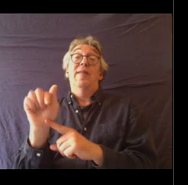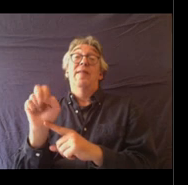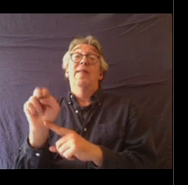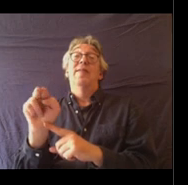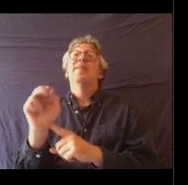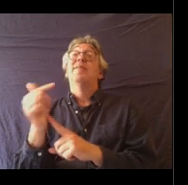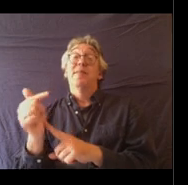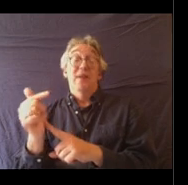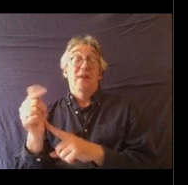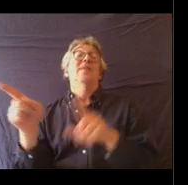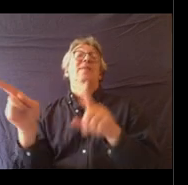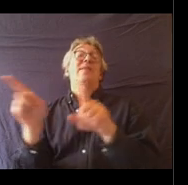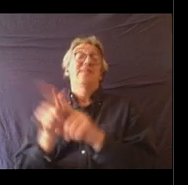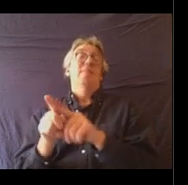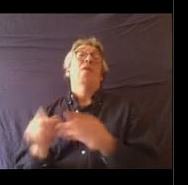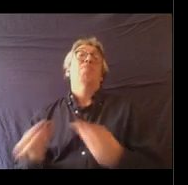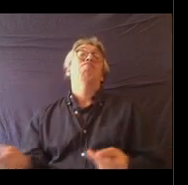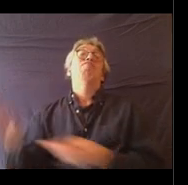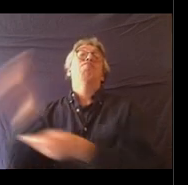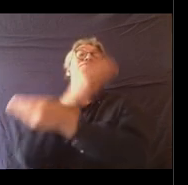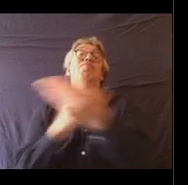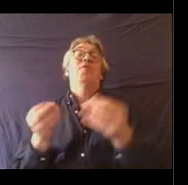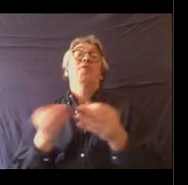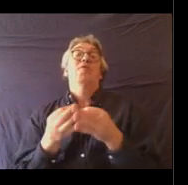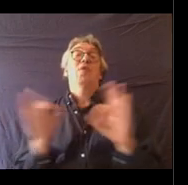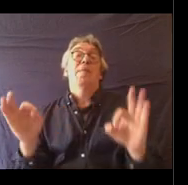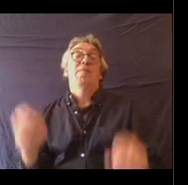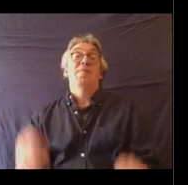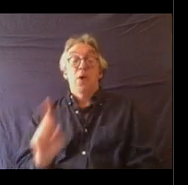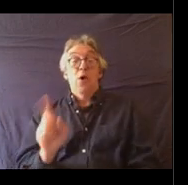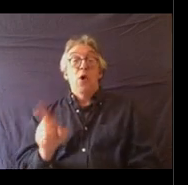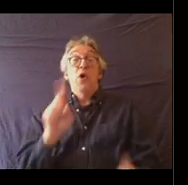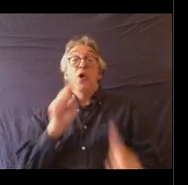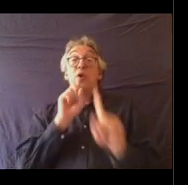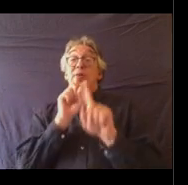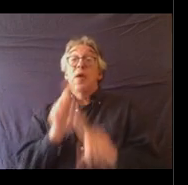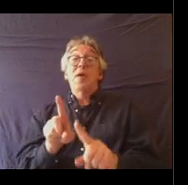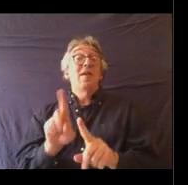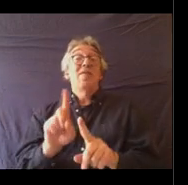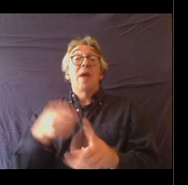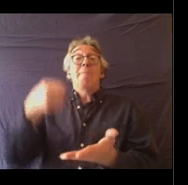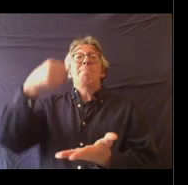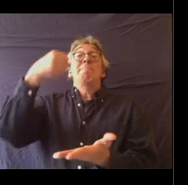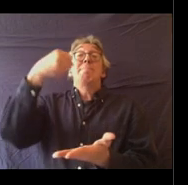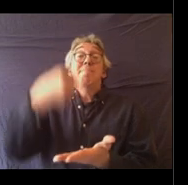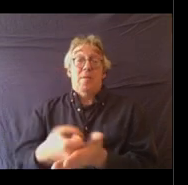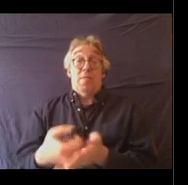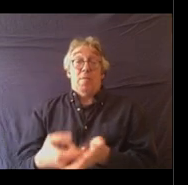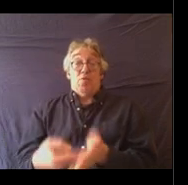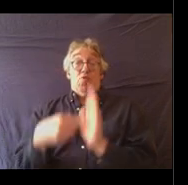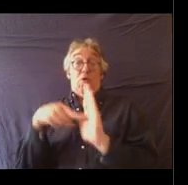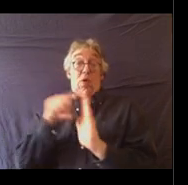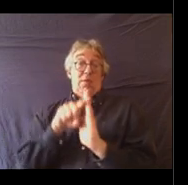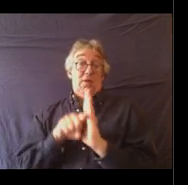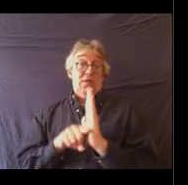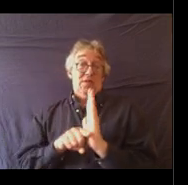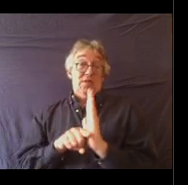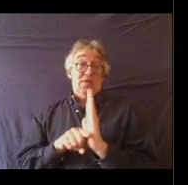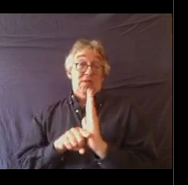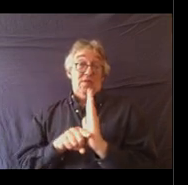very important also afterwards for accessibility. So basically the member states, they can choose